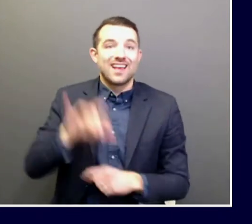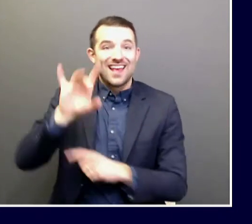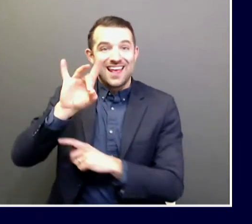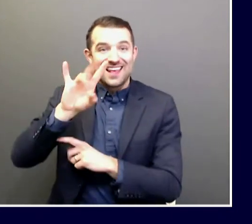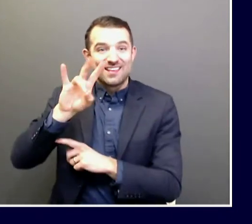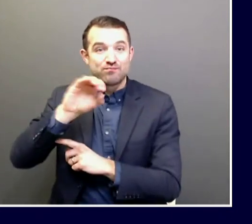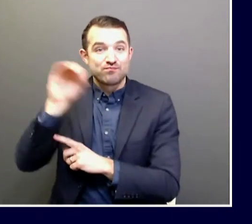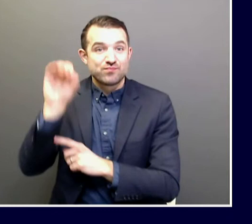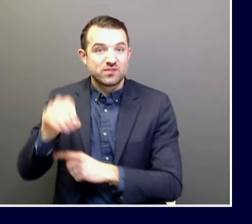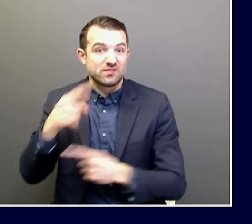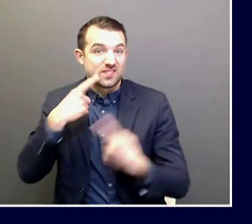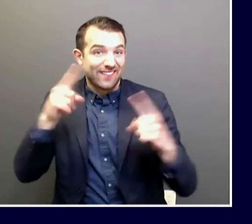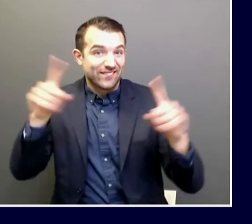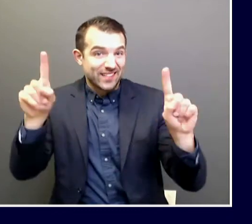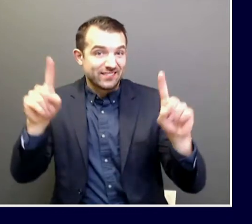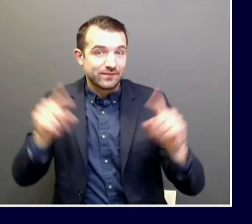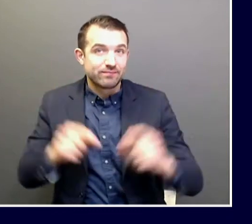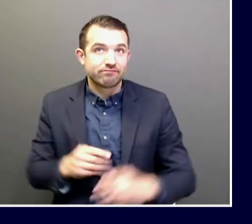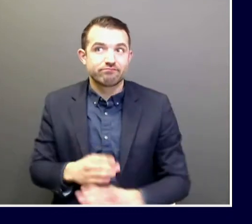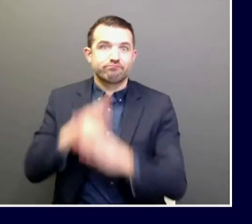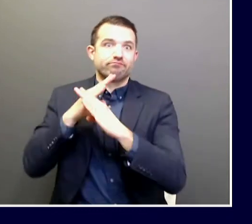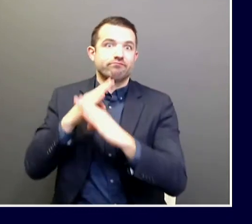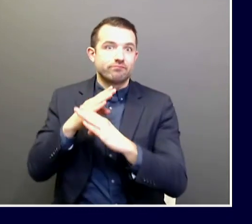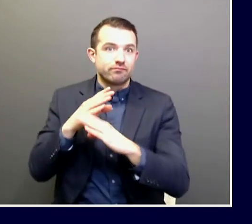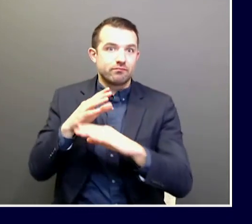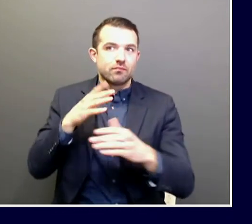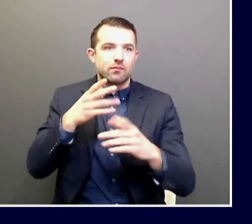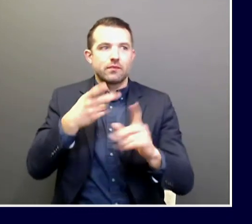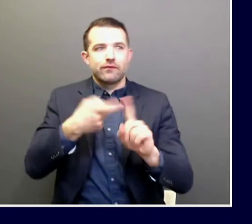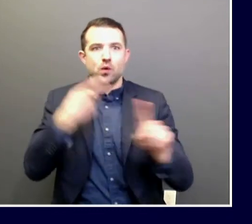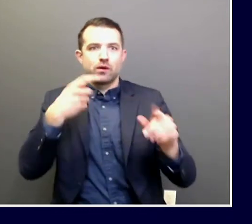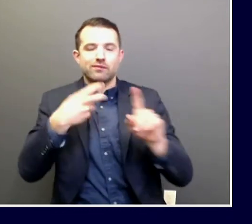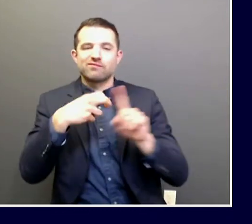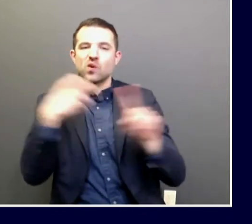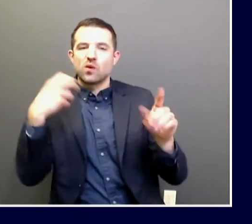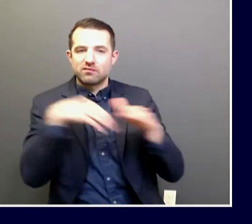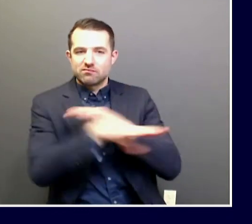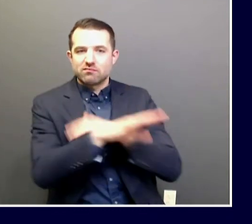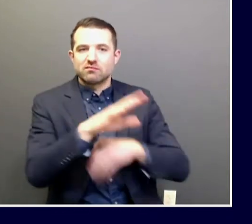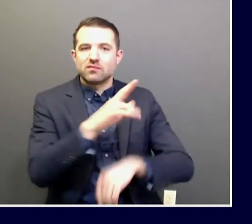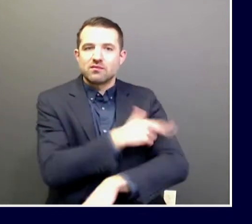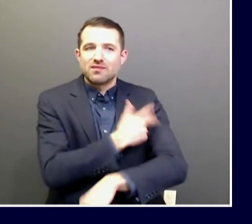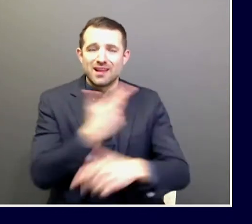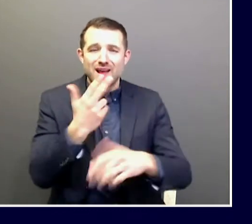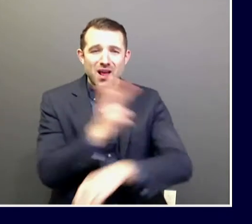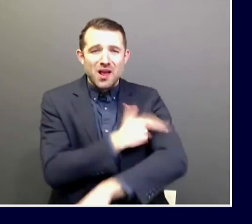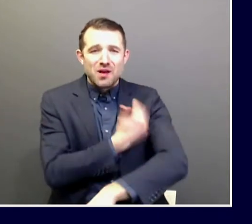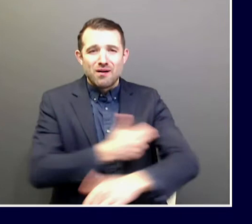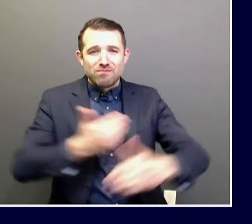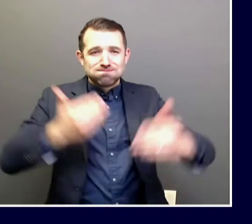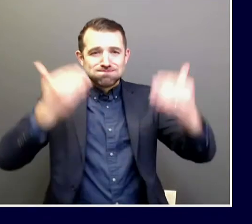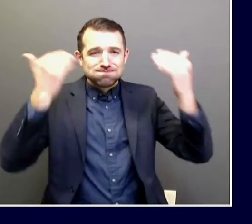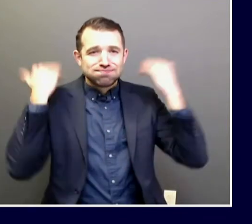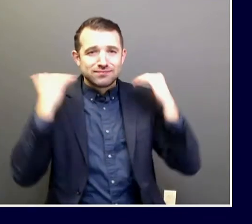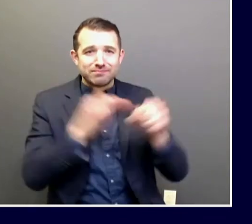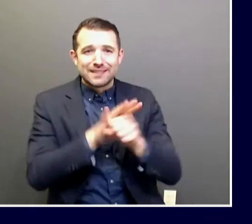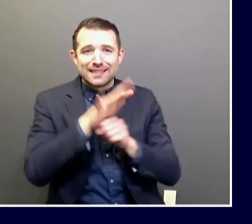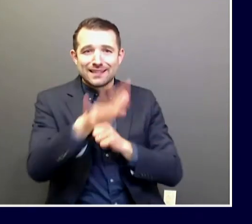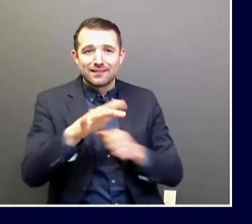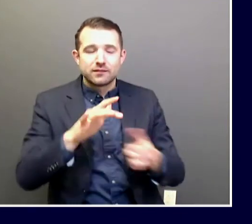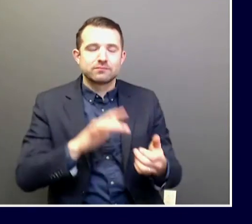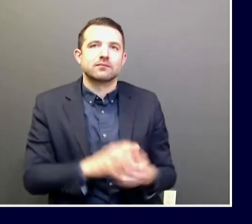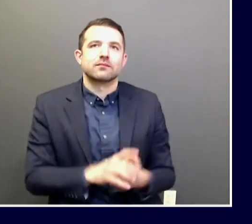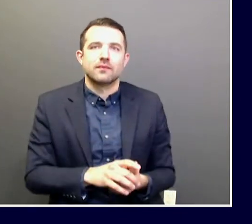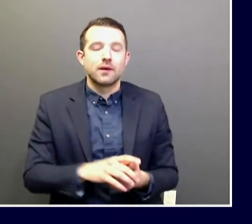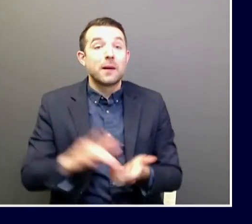hospitalizations, a drug that is plentiful in supply, a drug that is safe, and a drug that is active